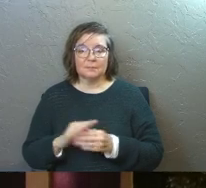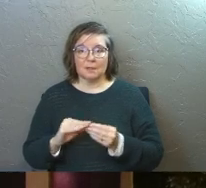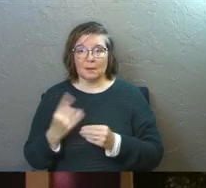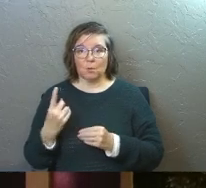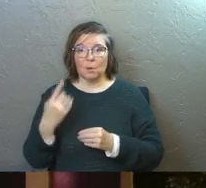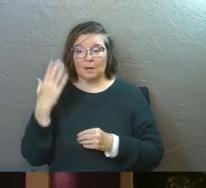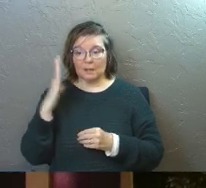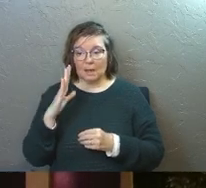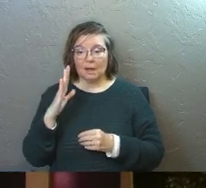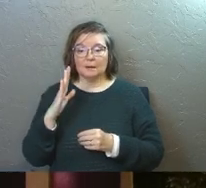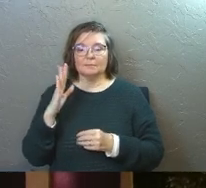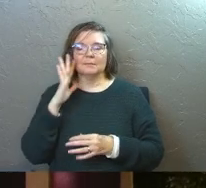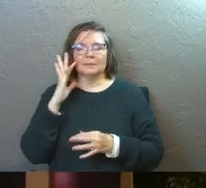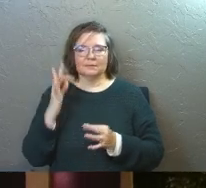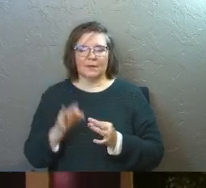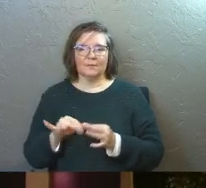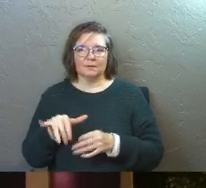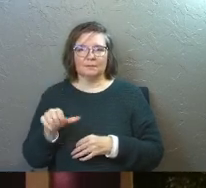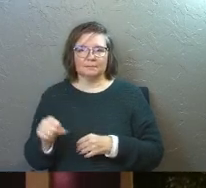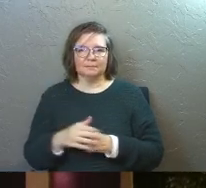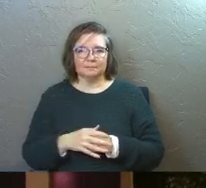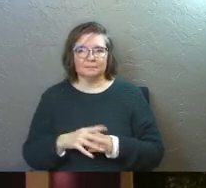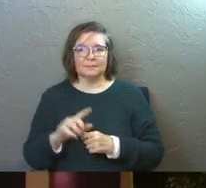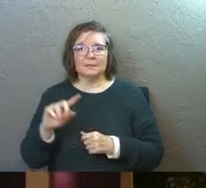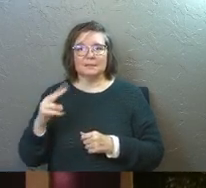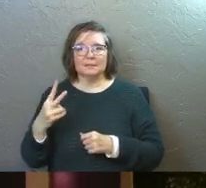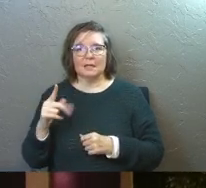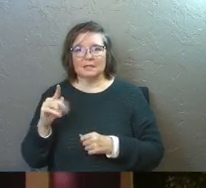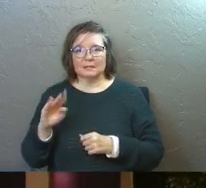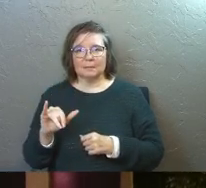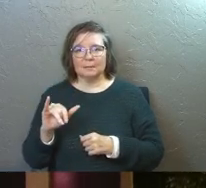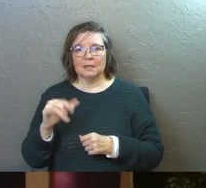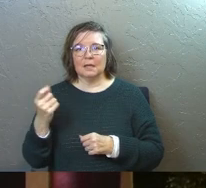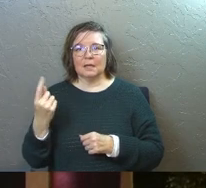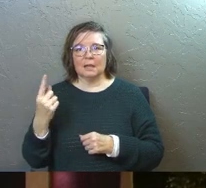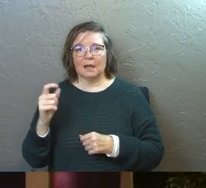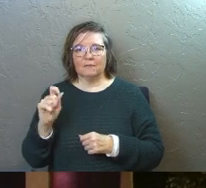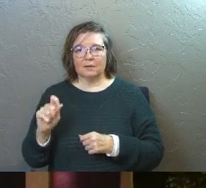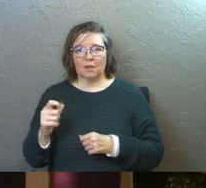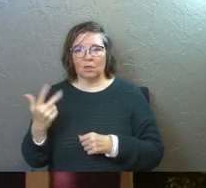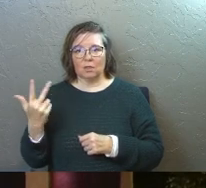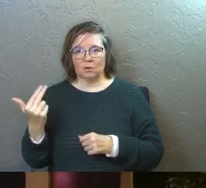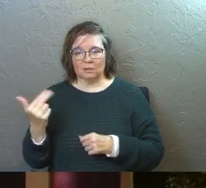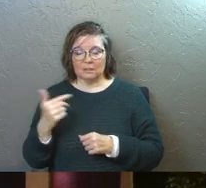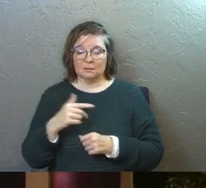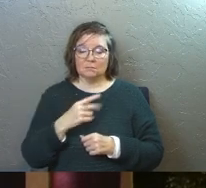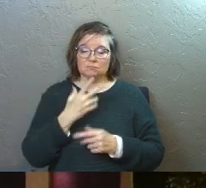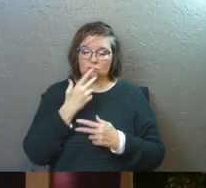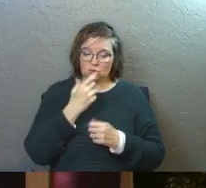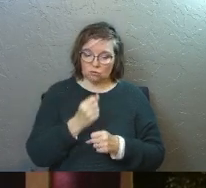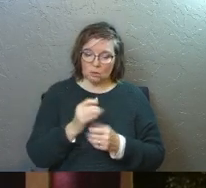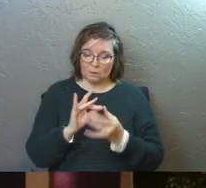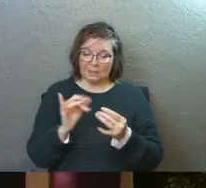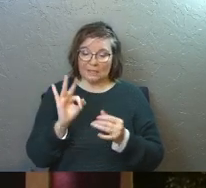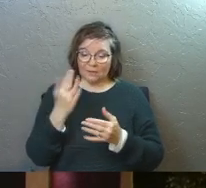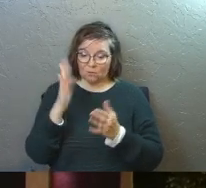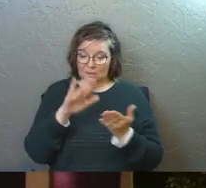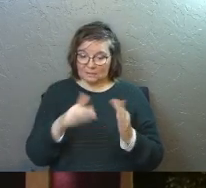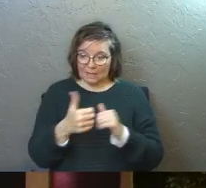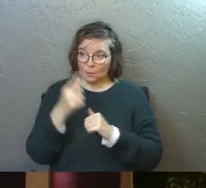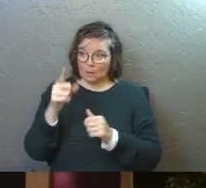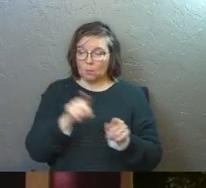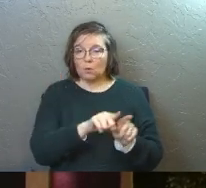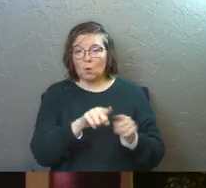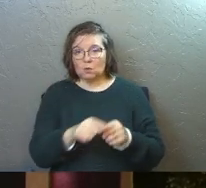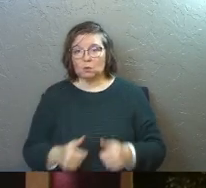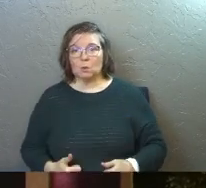Number one, God is faithful. 2 Timothy 2:11 through 13 says, this is a trustworthy saying. If we die with him, we will